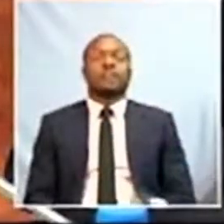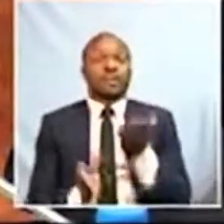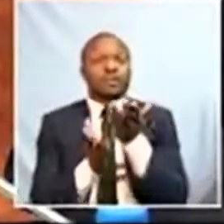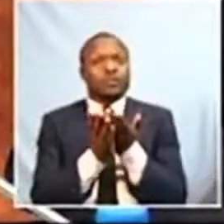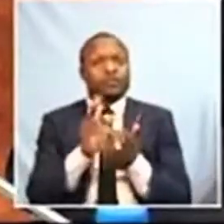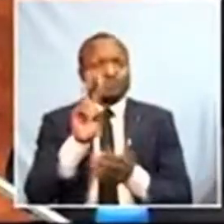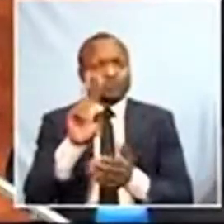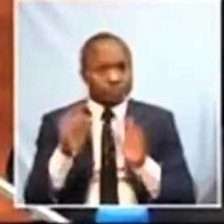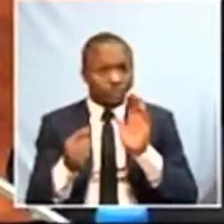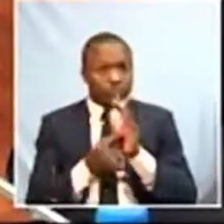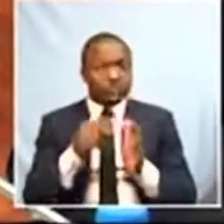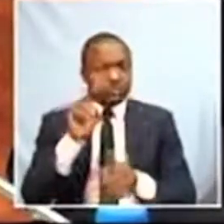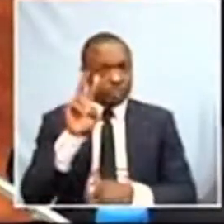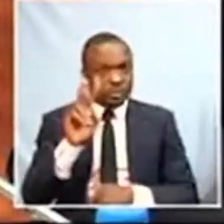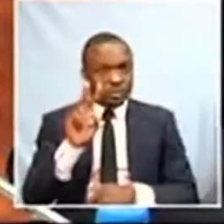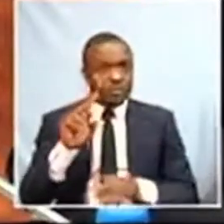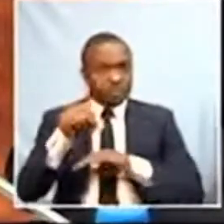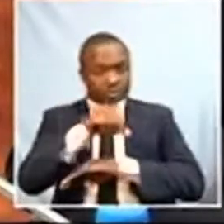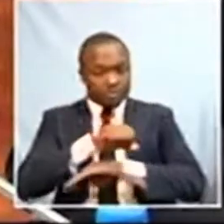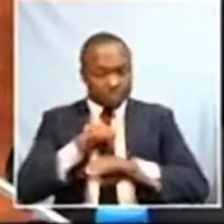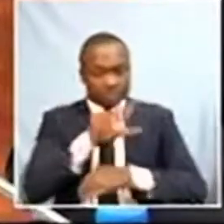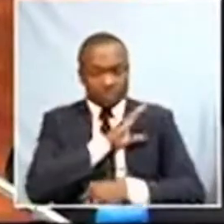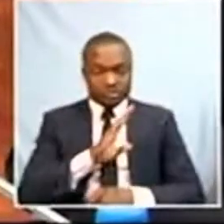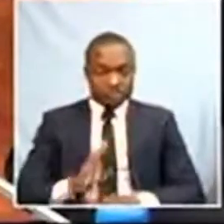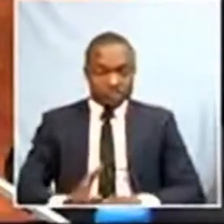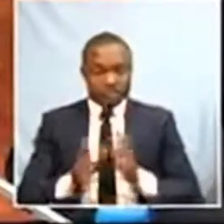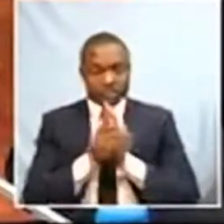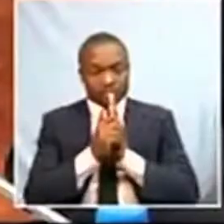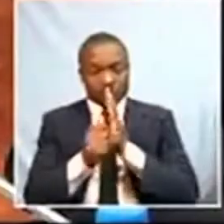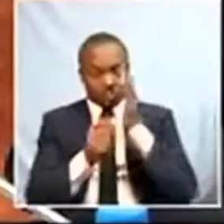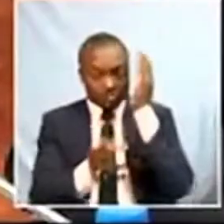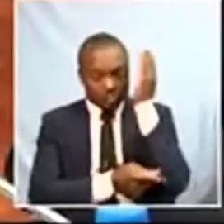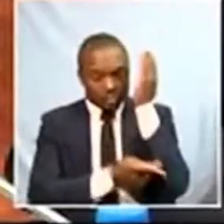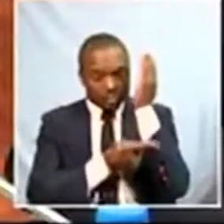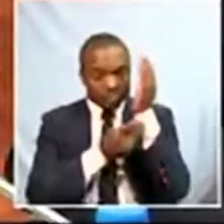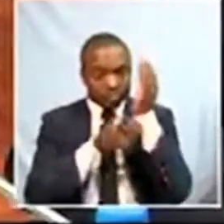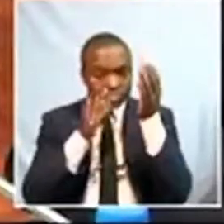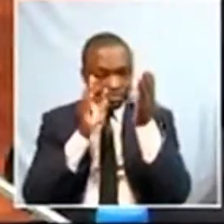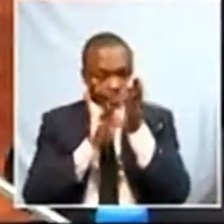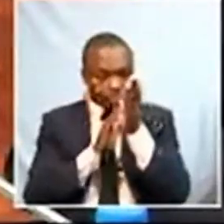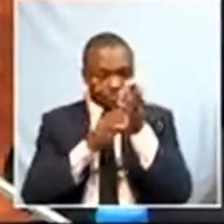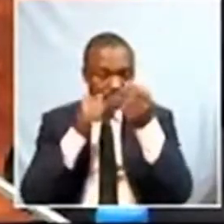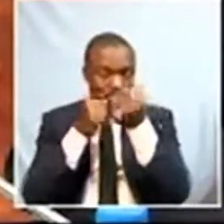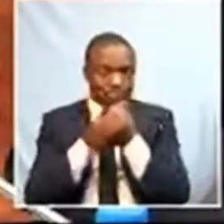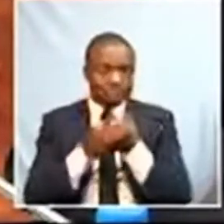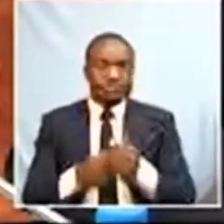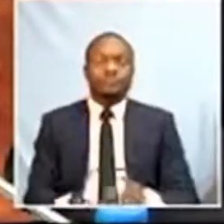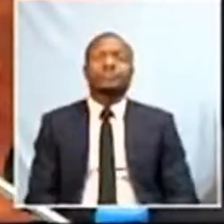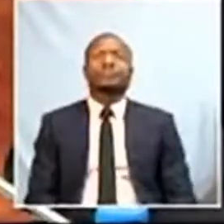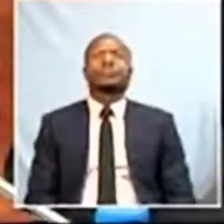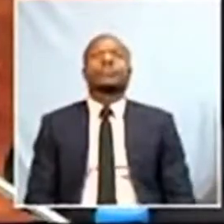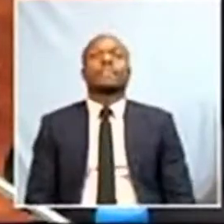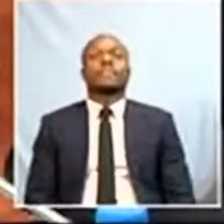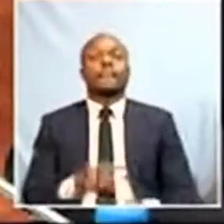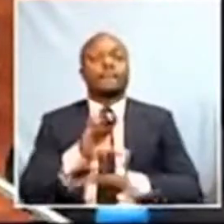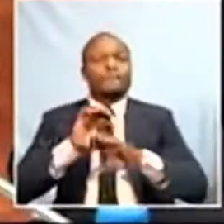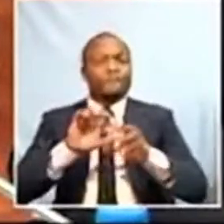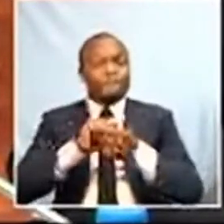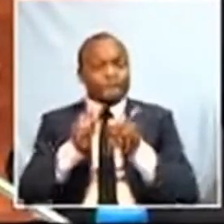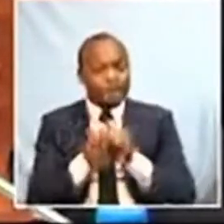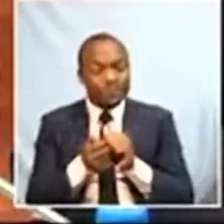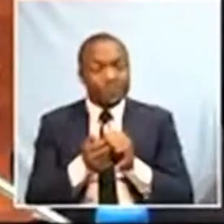Appendix 2.4, Secondary Boarding and Skills Development Bursaries. Cause of